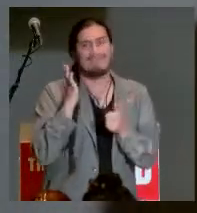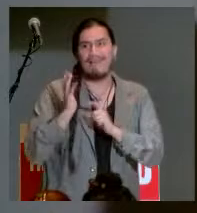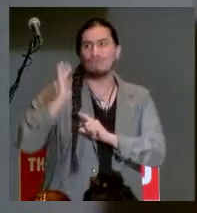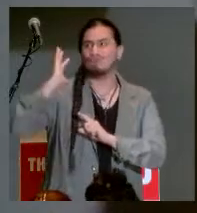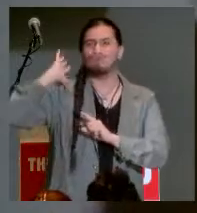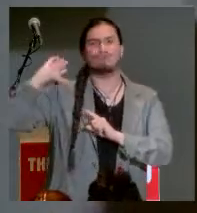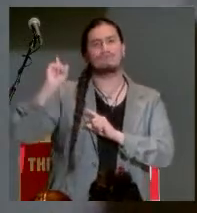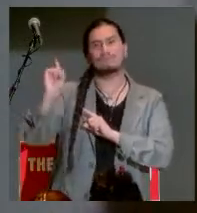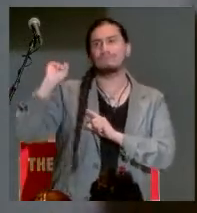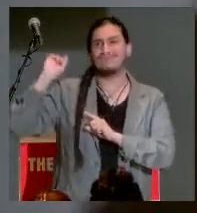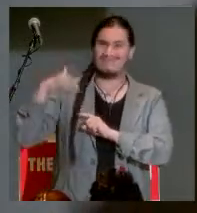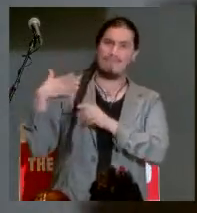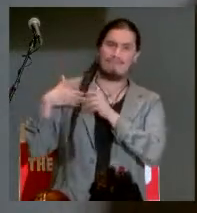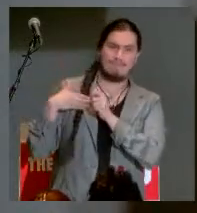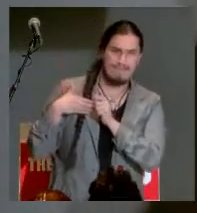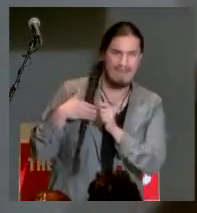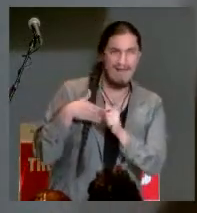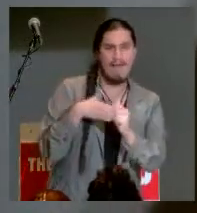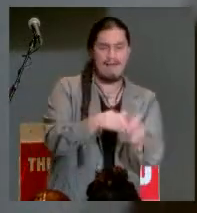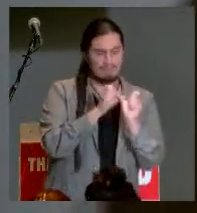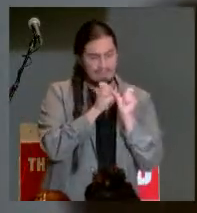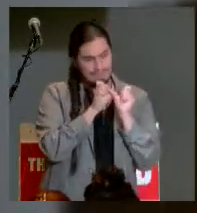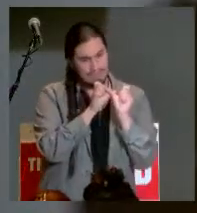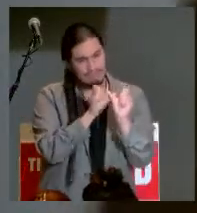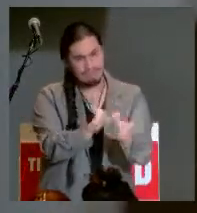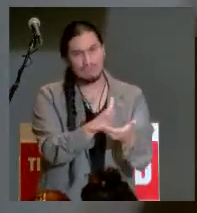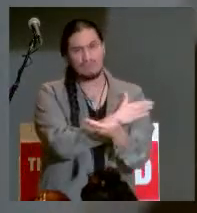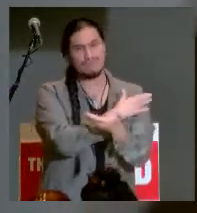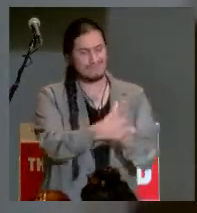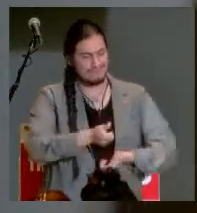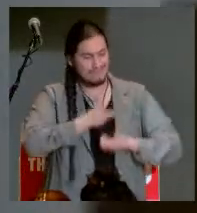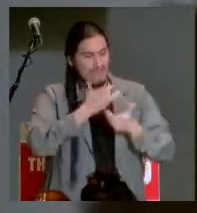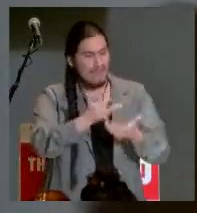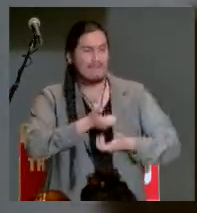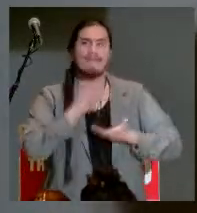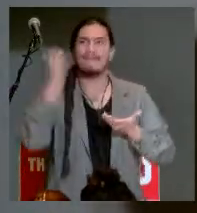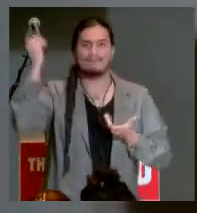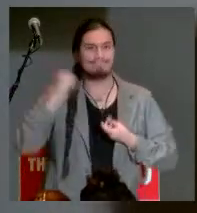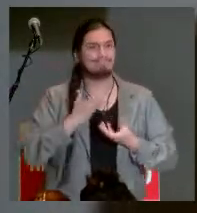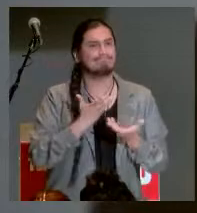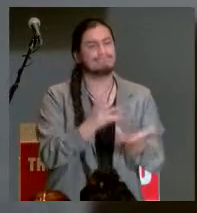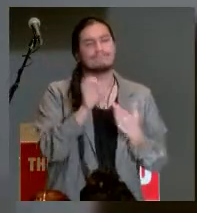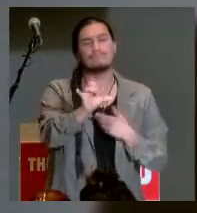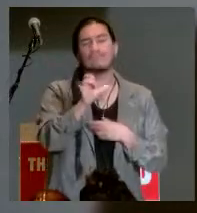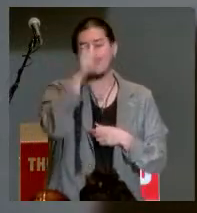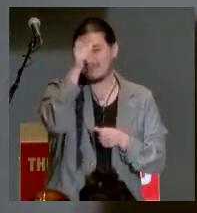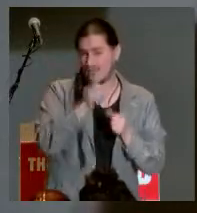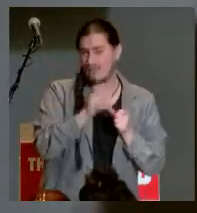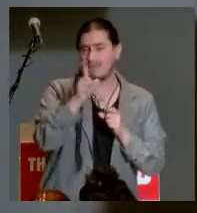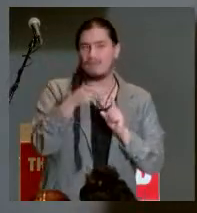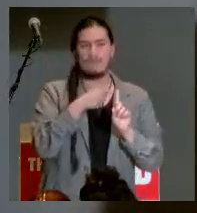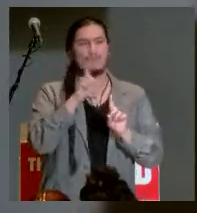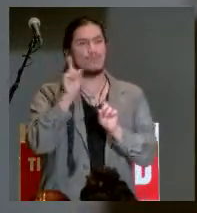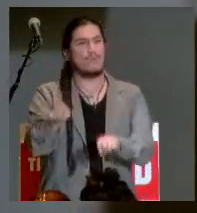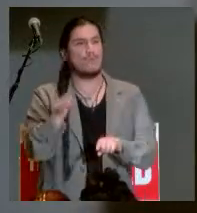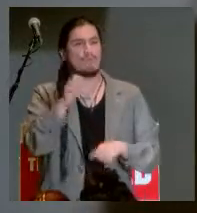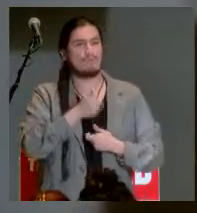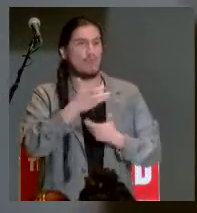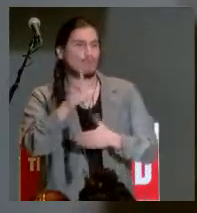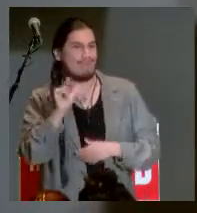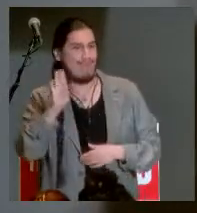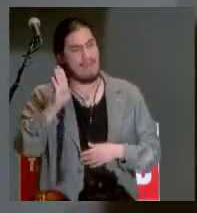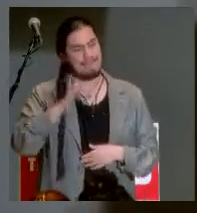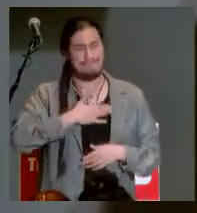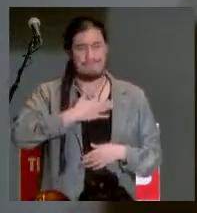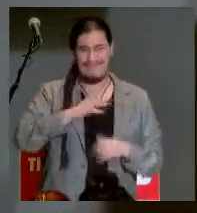ancestors, I feel, are what guides the continual music that comes out of me. You know, I remember going to the Poetry Lounge. That was my